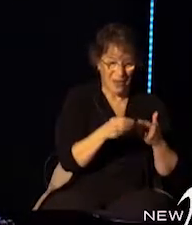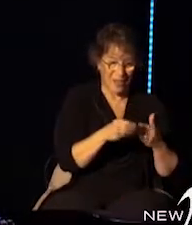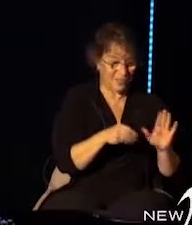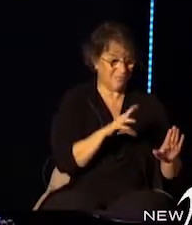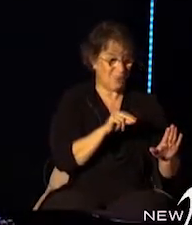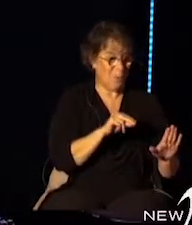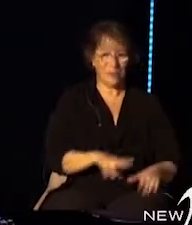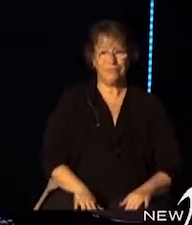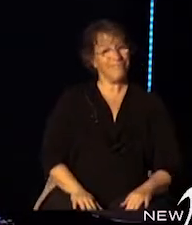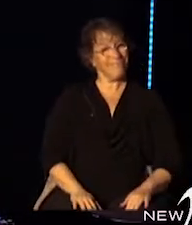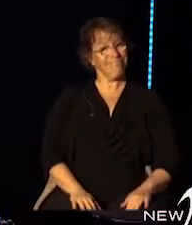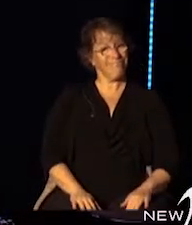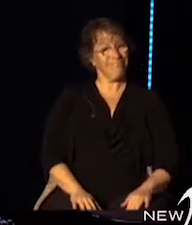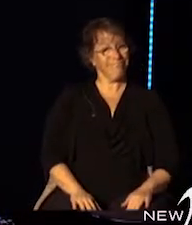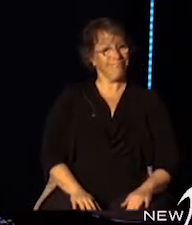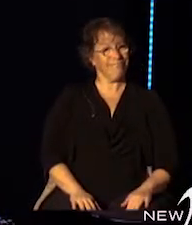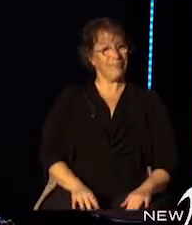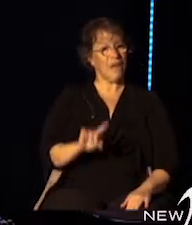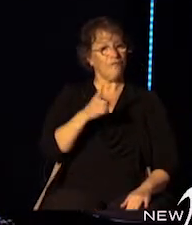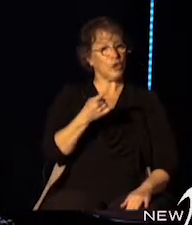Nope. First of all, it's mine.